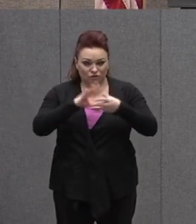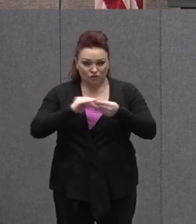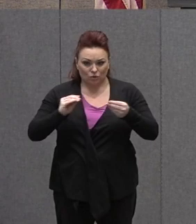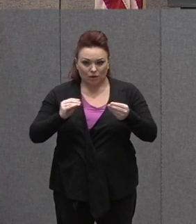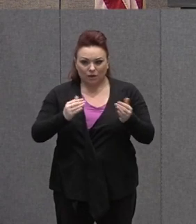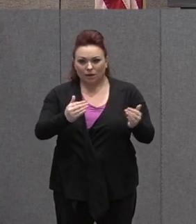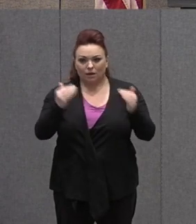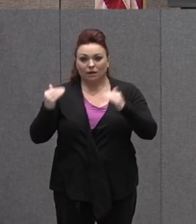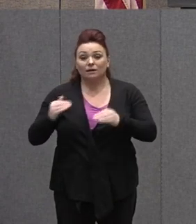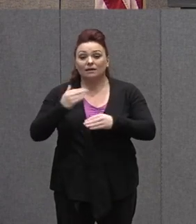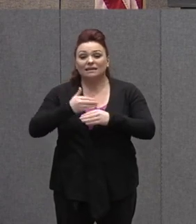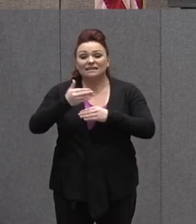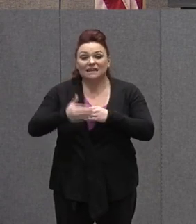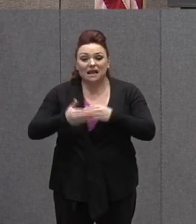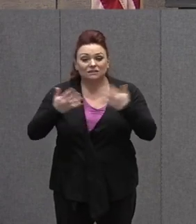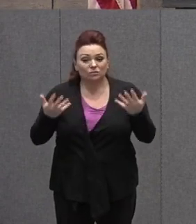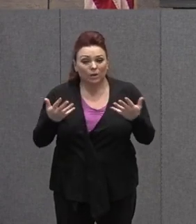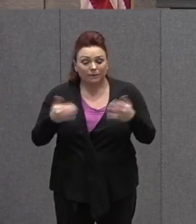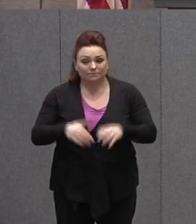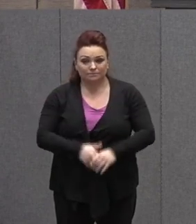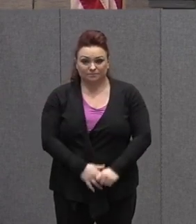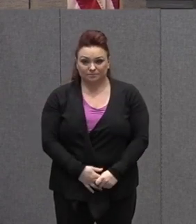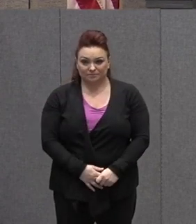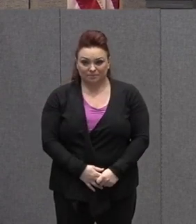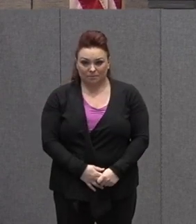What happened next?